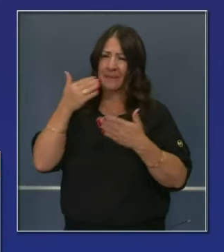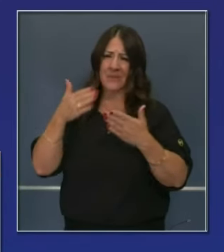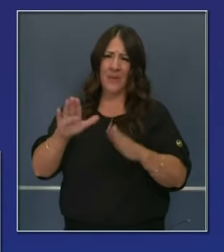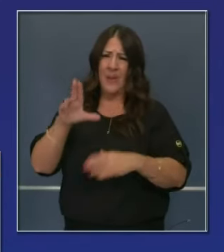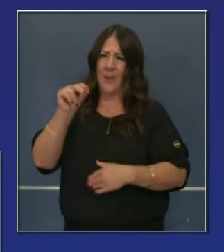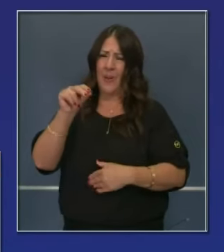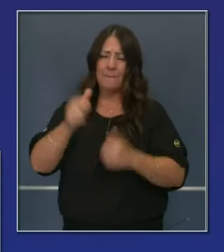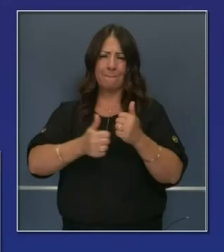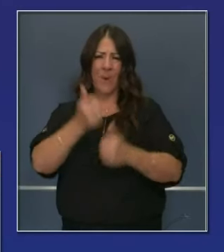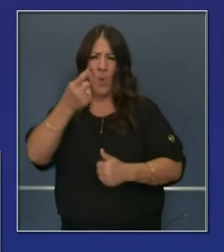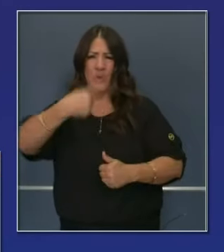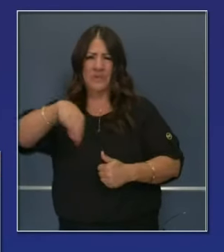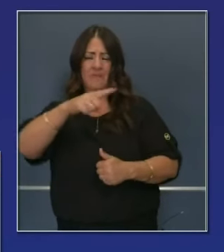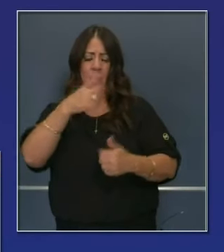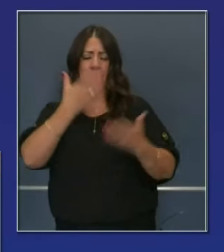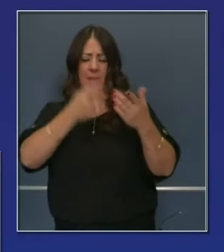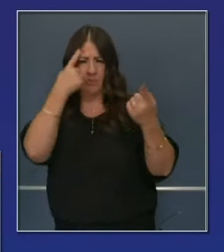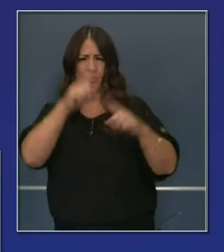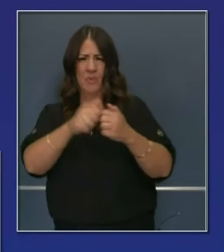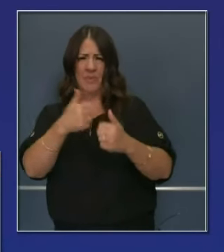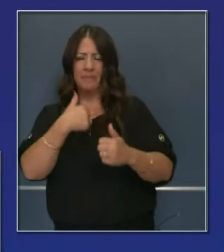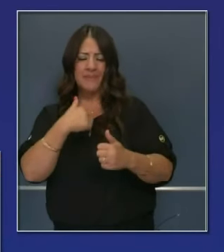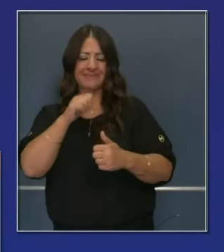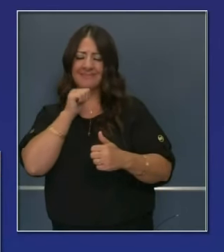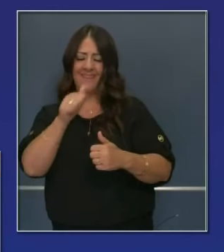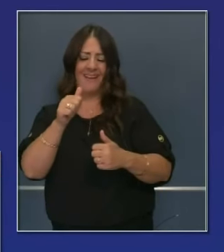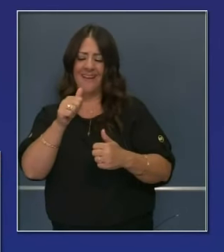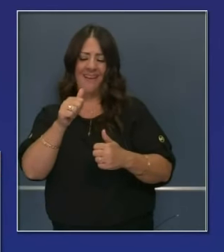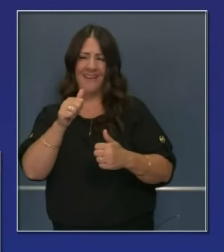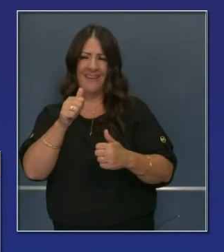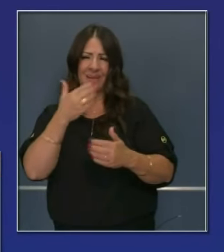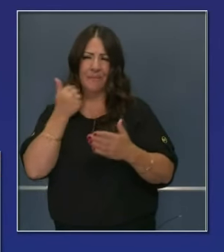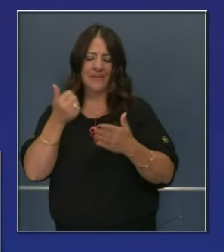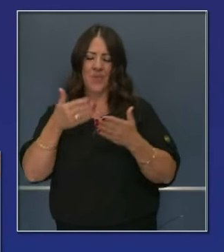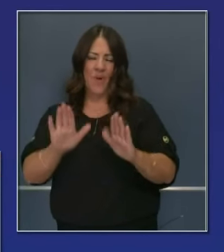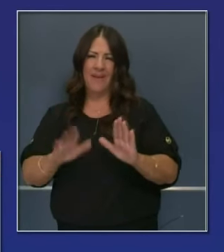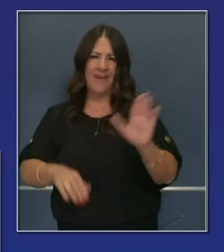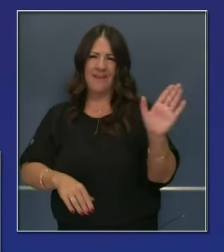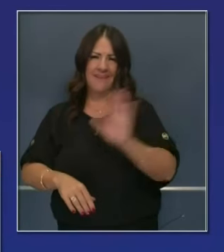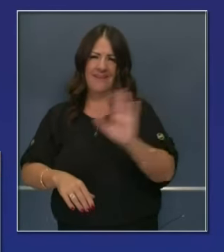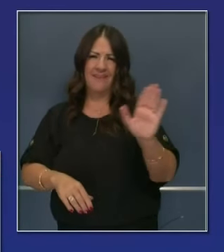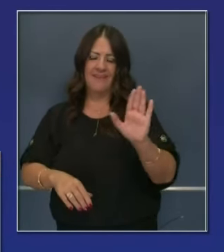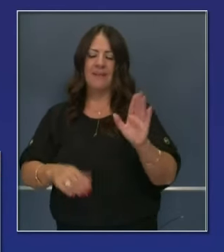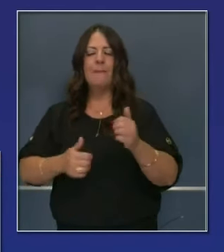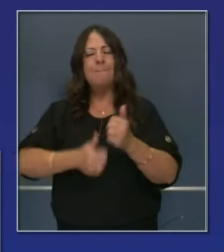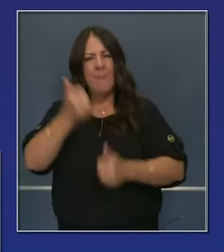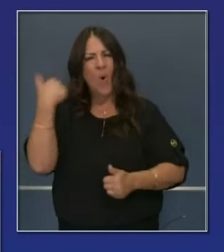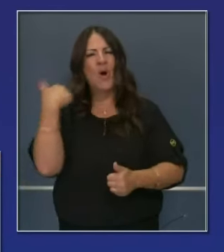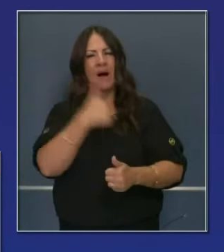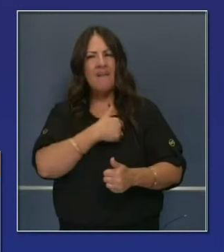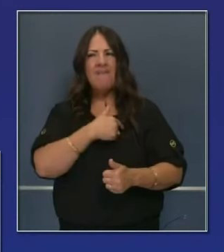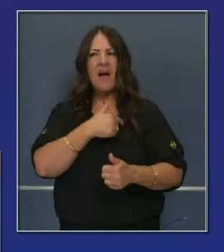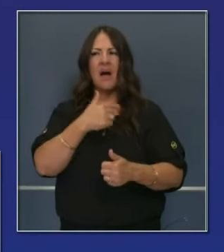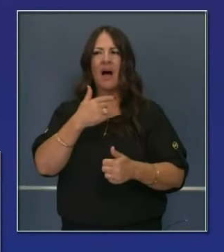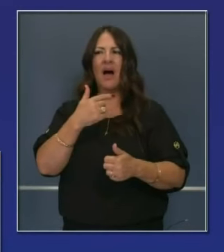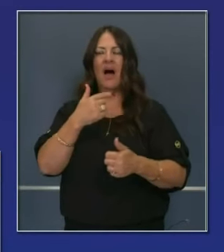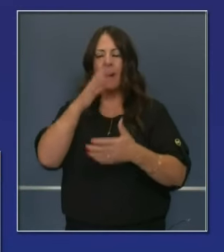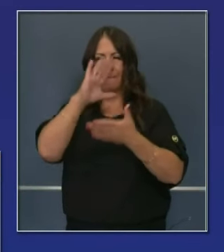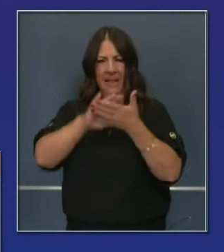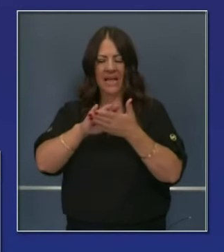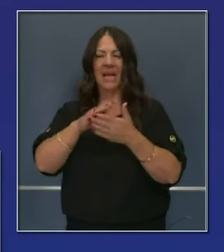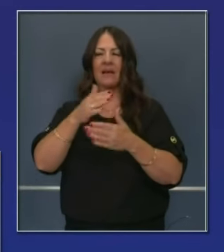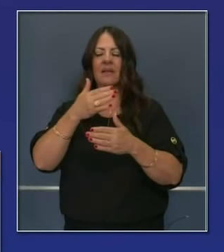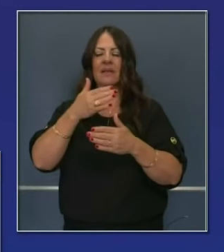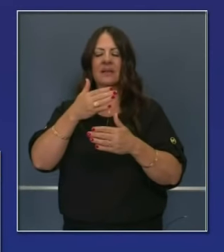vast majority of us do, and most of us are lined with science and with